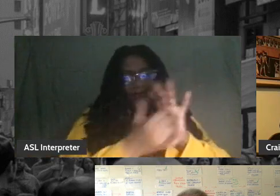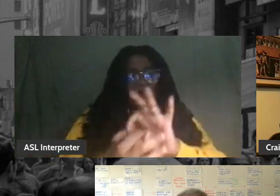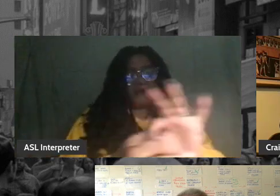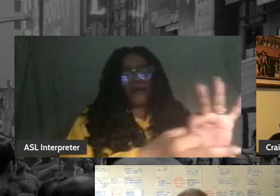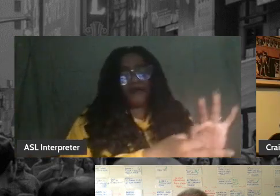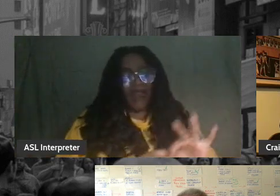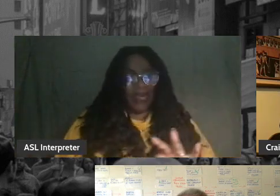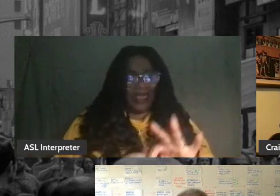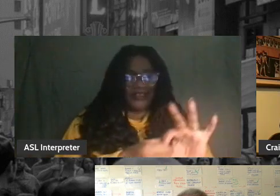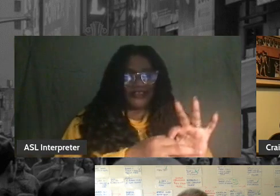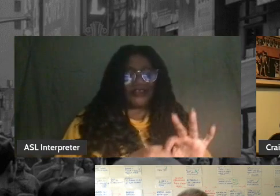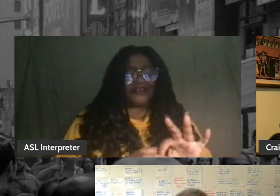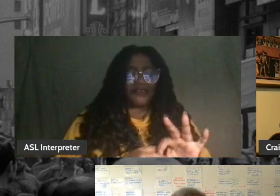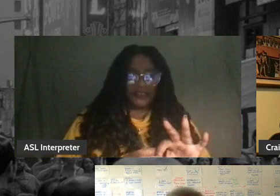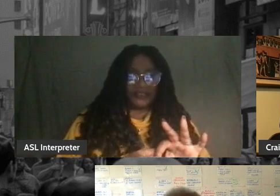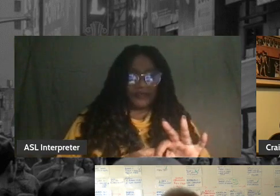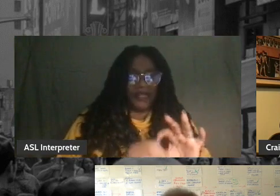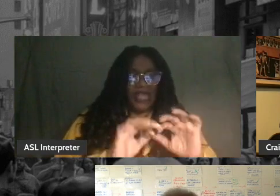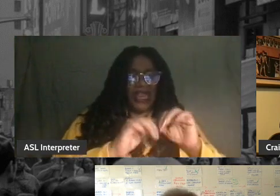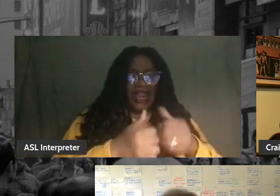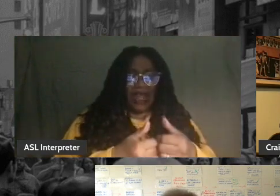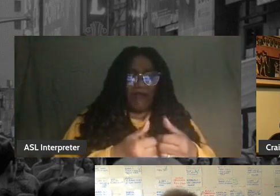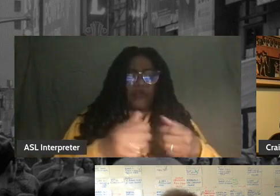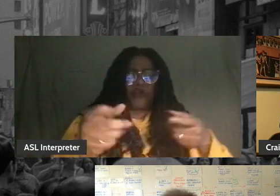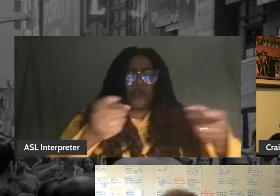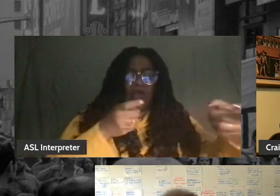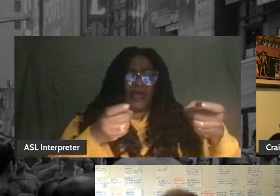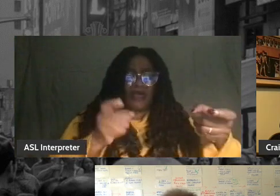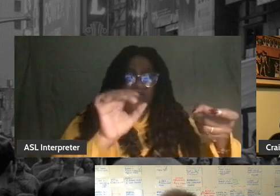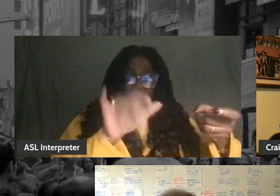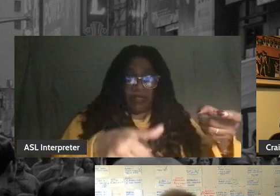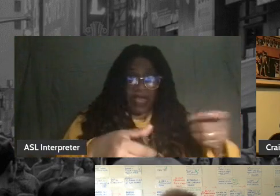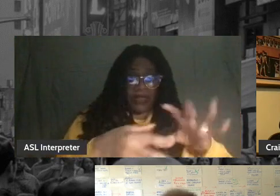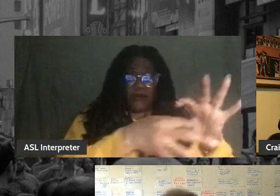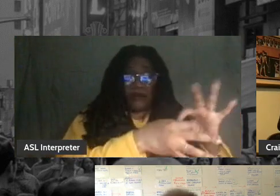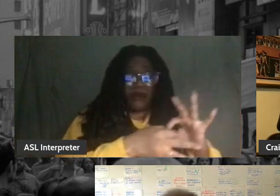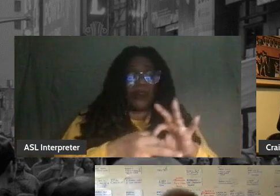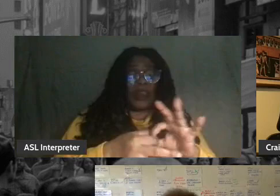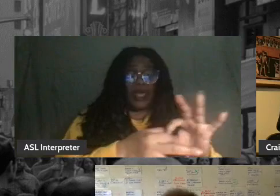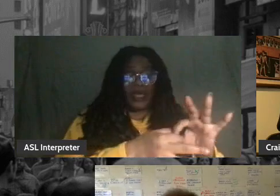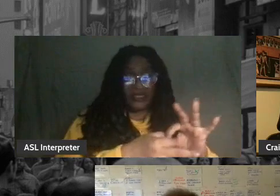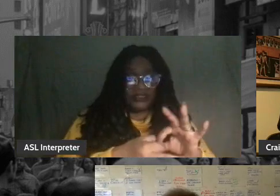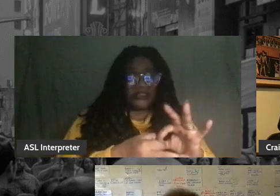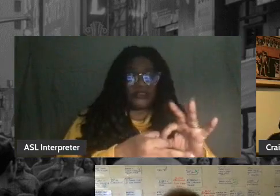And how you handle that relationship